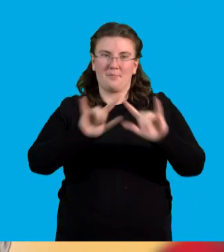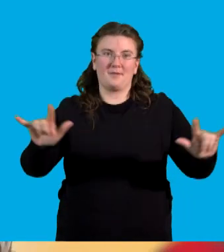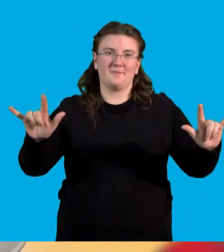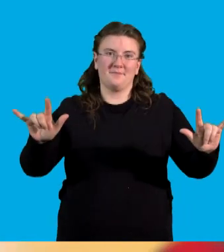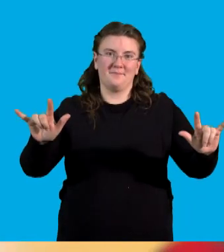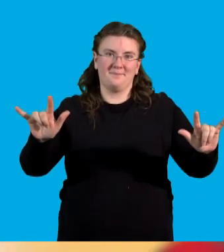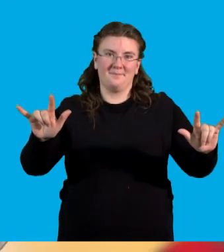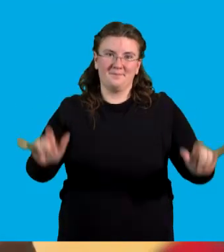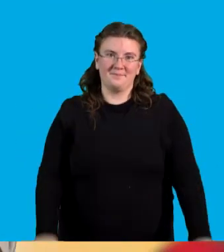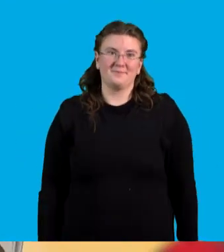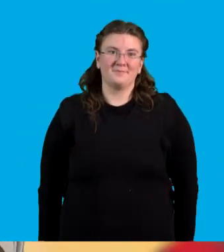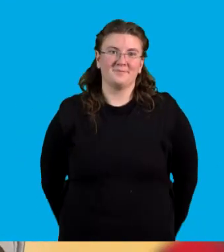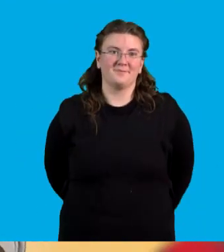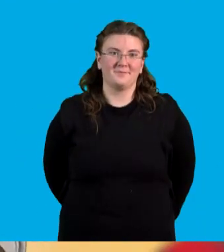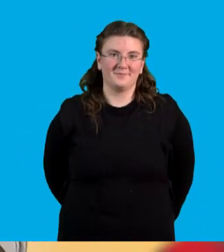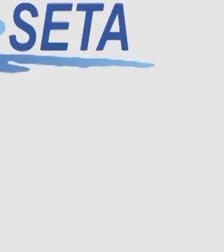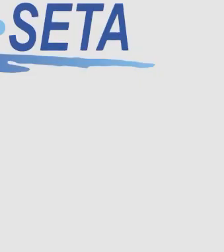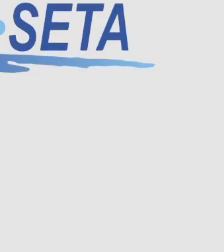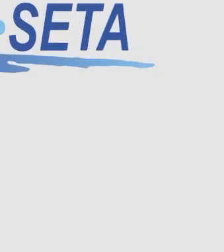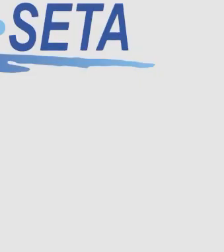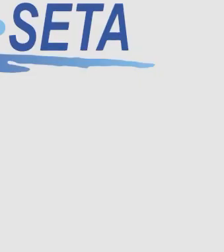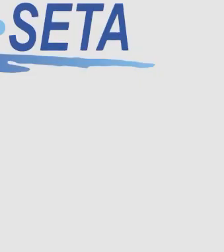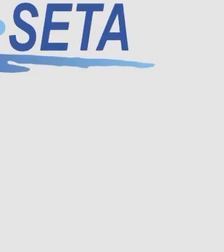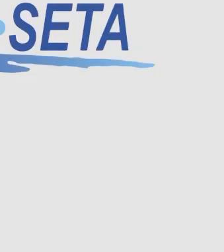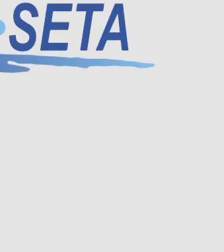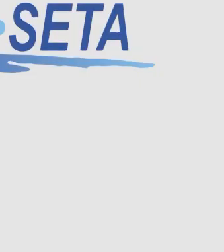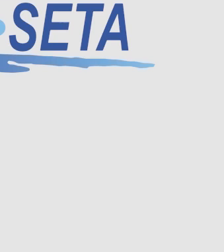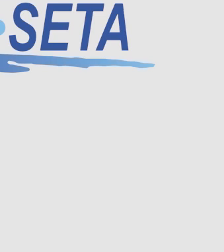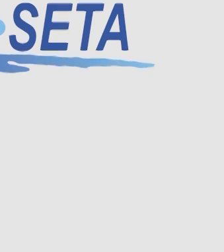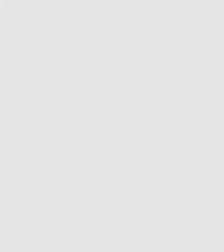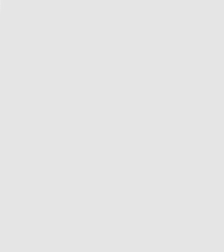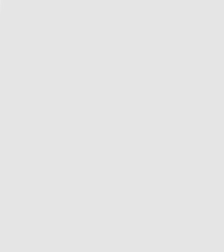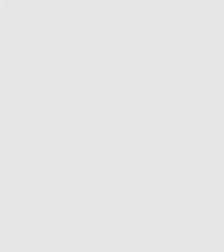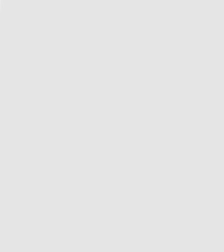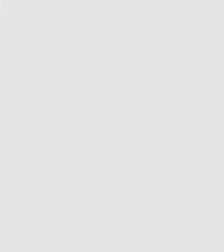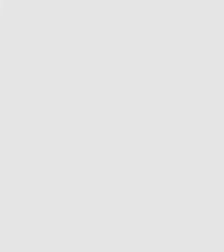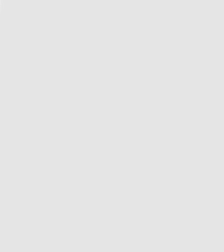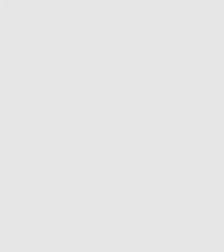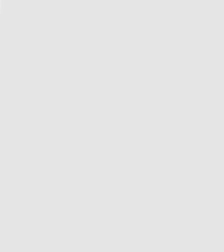goodbye.